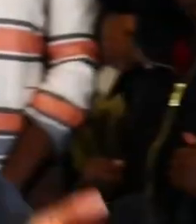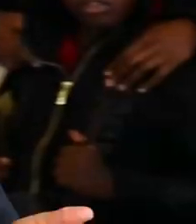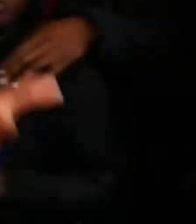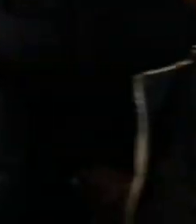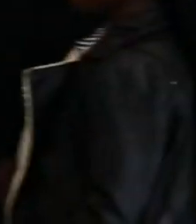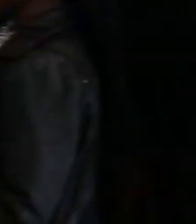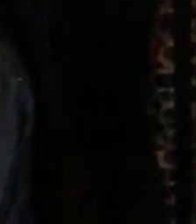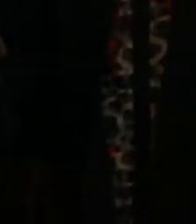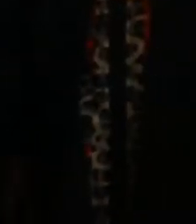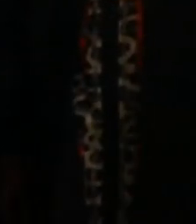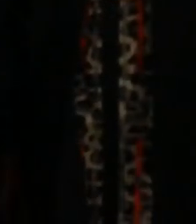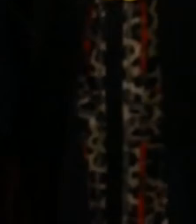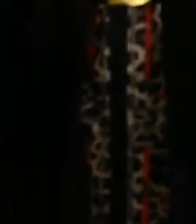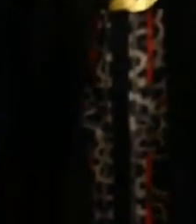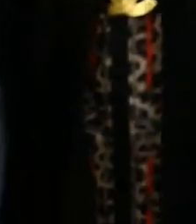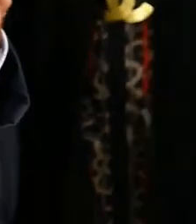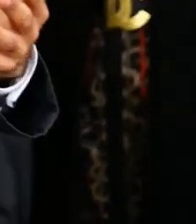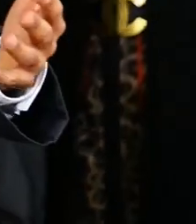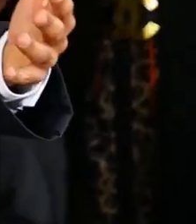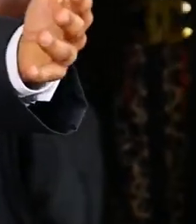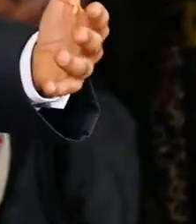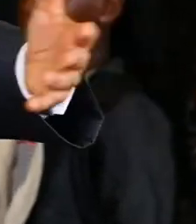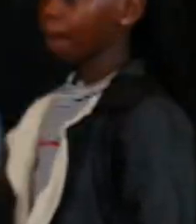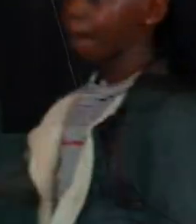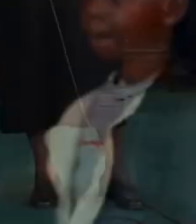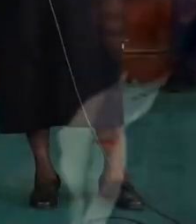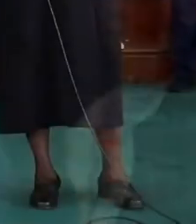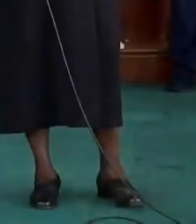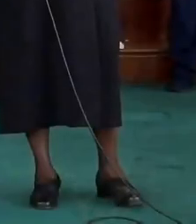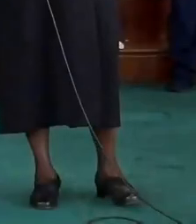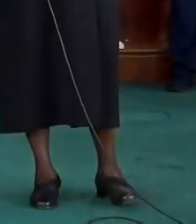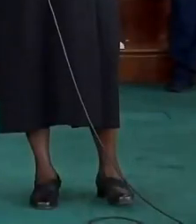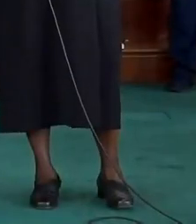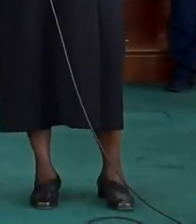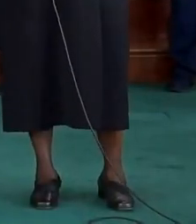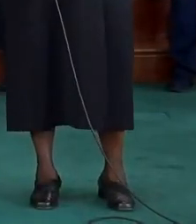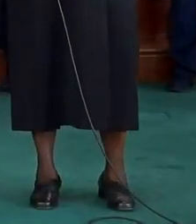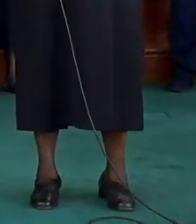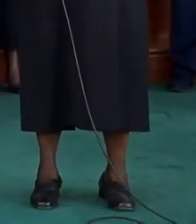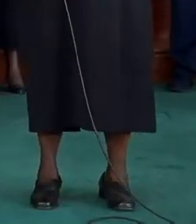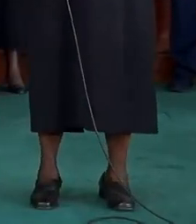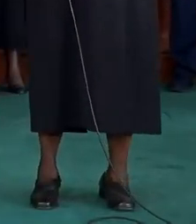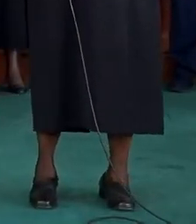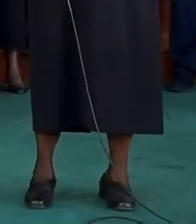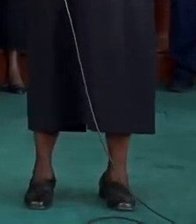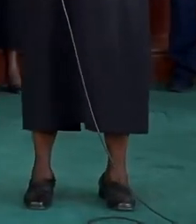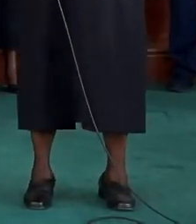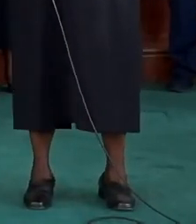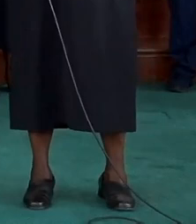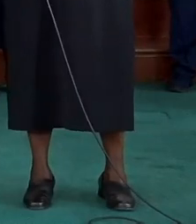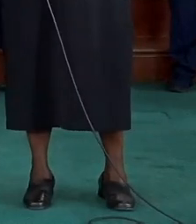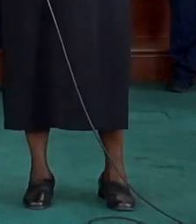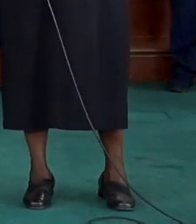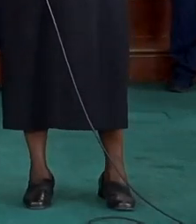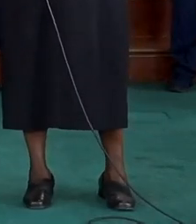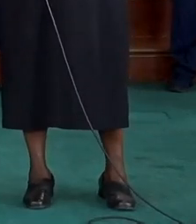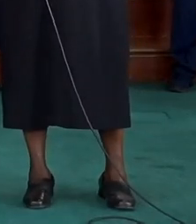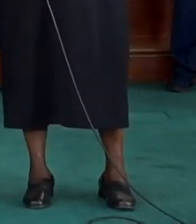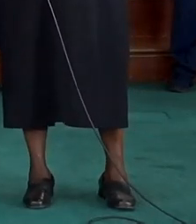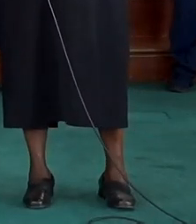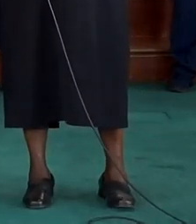them in God's hand. Bring them. Bring them. God said, I want to save the animals. Bring